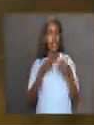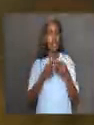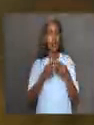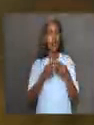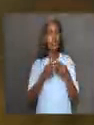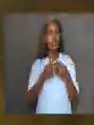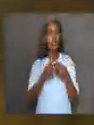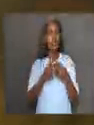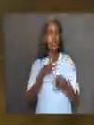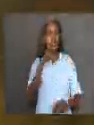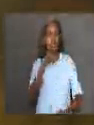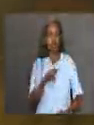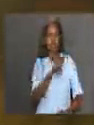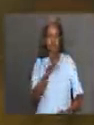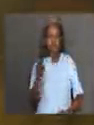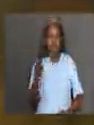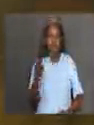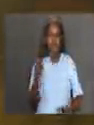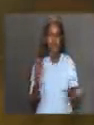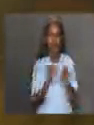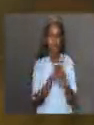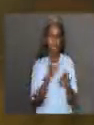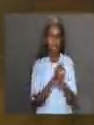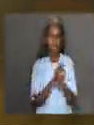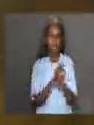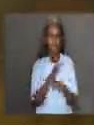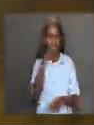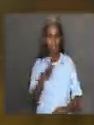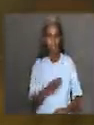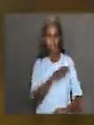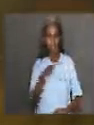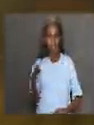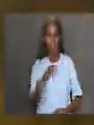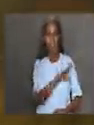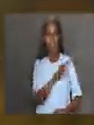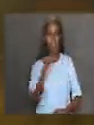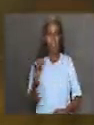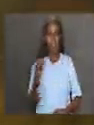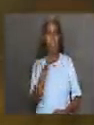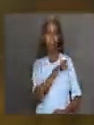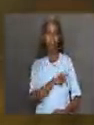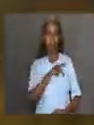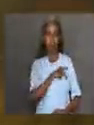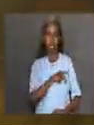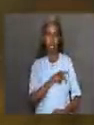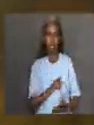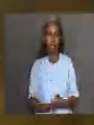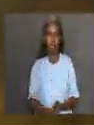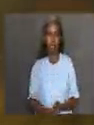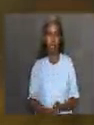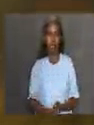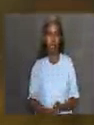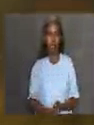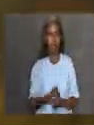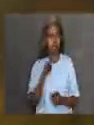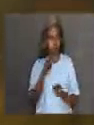quadratic functions, their graphs, and their properties.